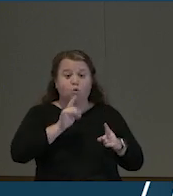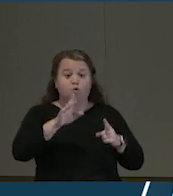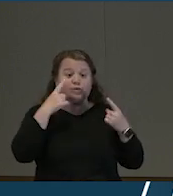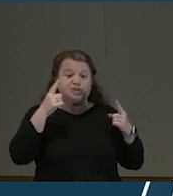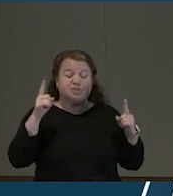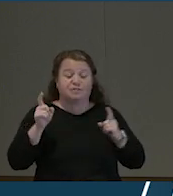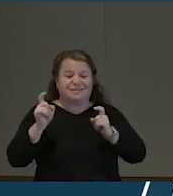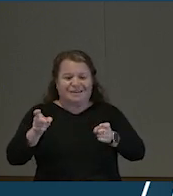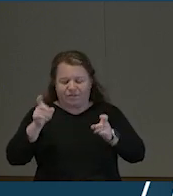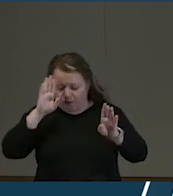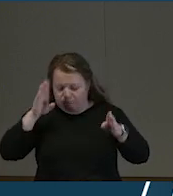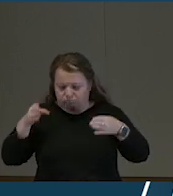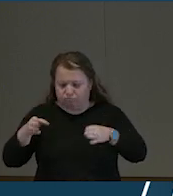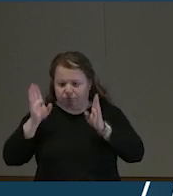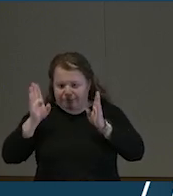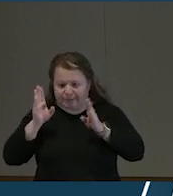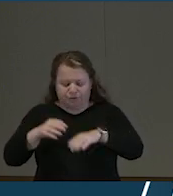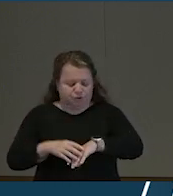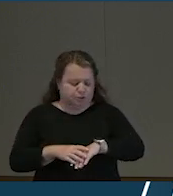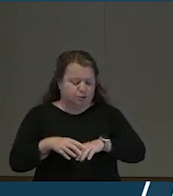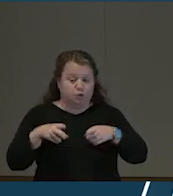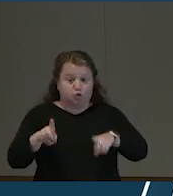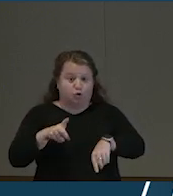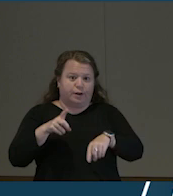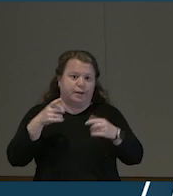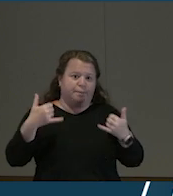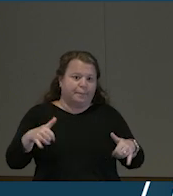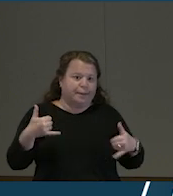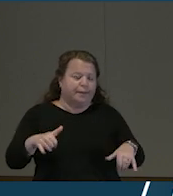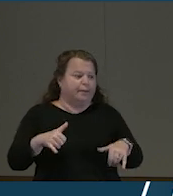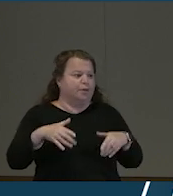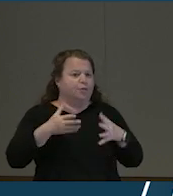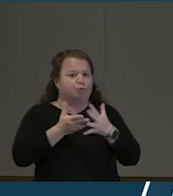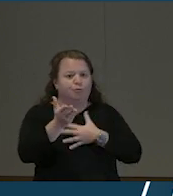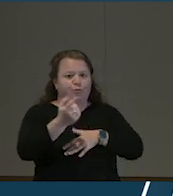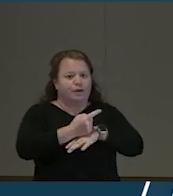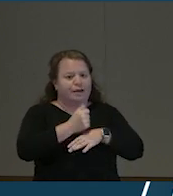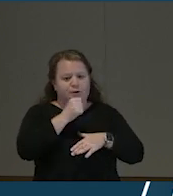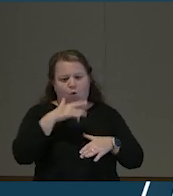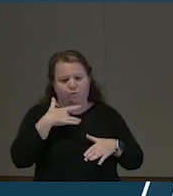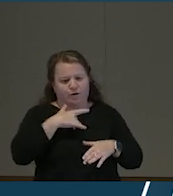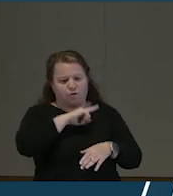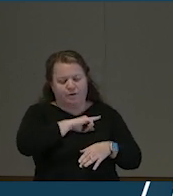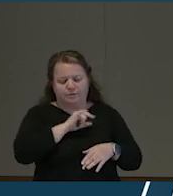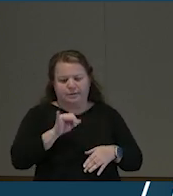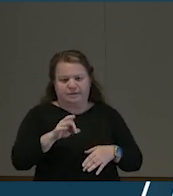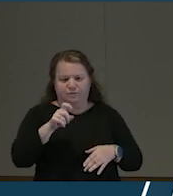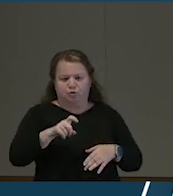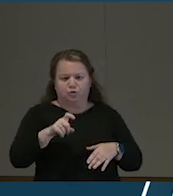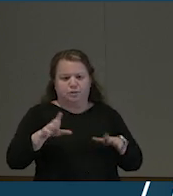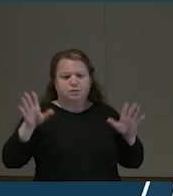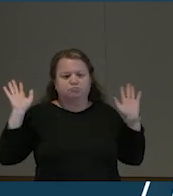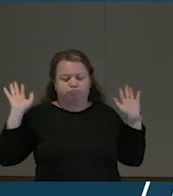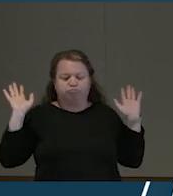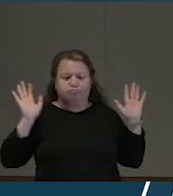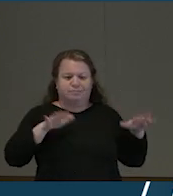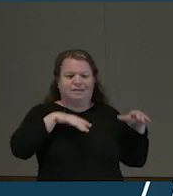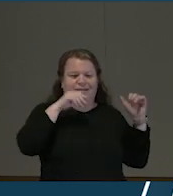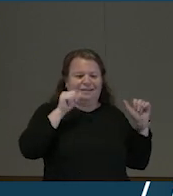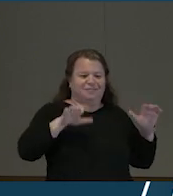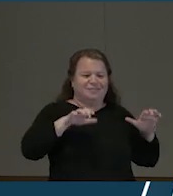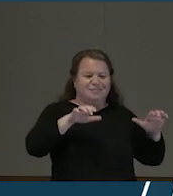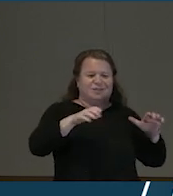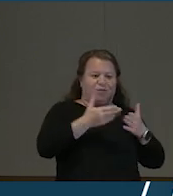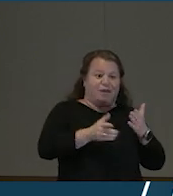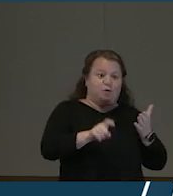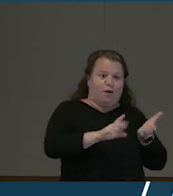undivided attention during play, throughout the day, don't feel guilty when you need to do adult things. Dinner